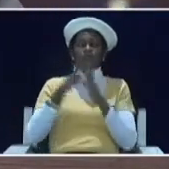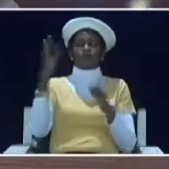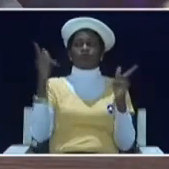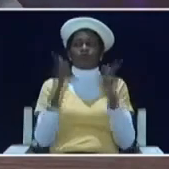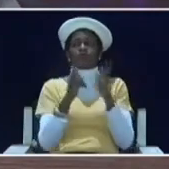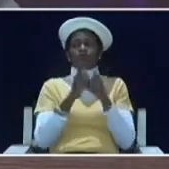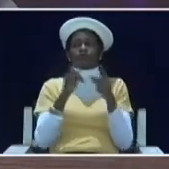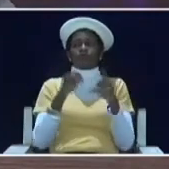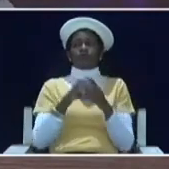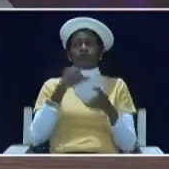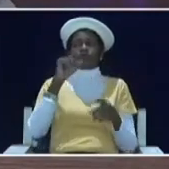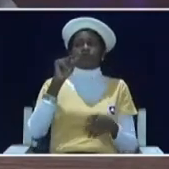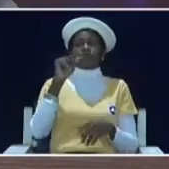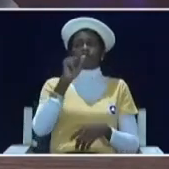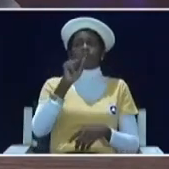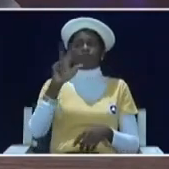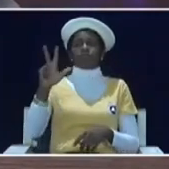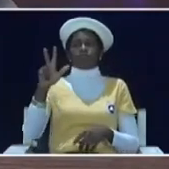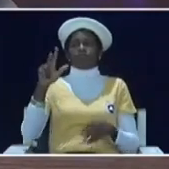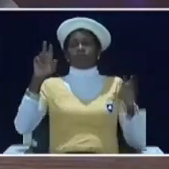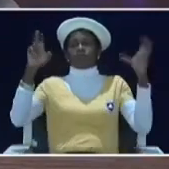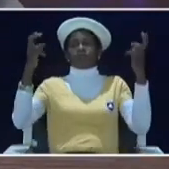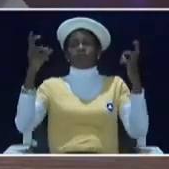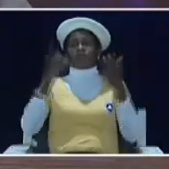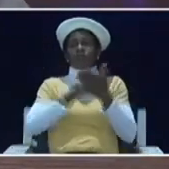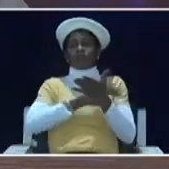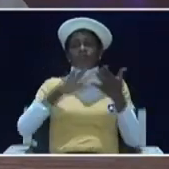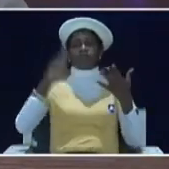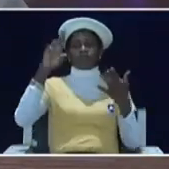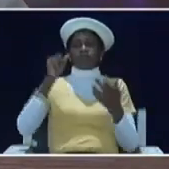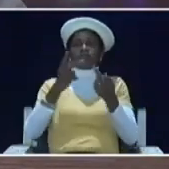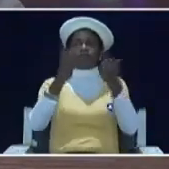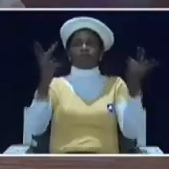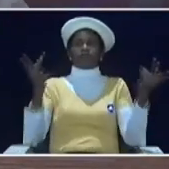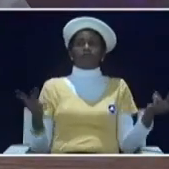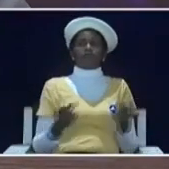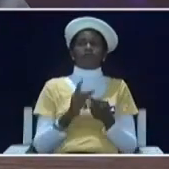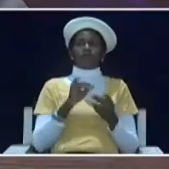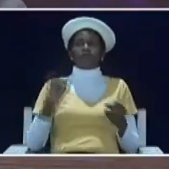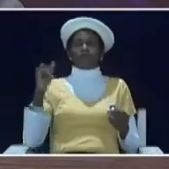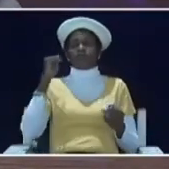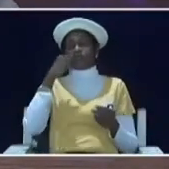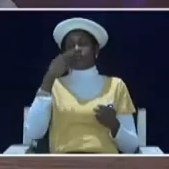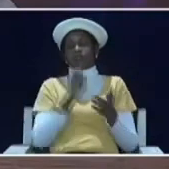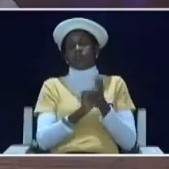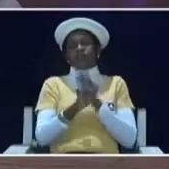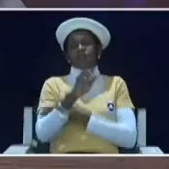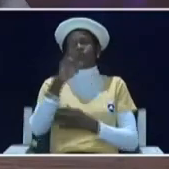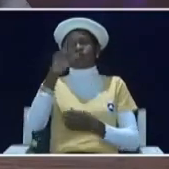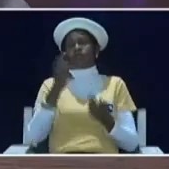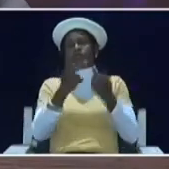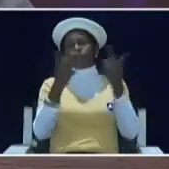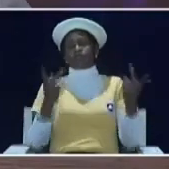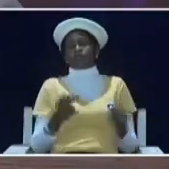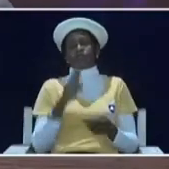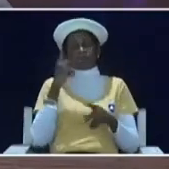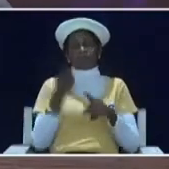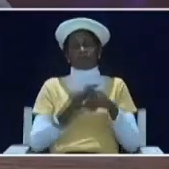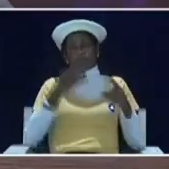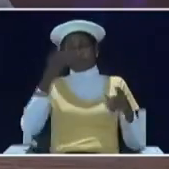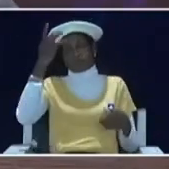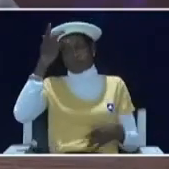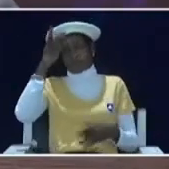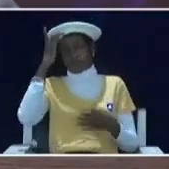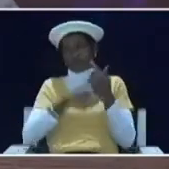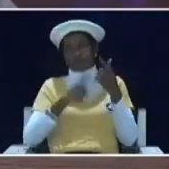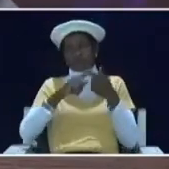in 2023, tagged Divine Repositioning, she said God repositioned her from illness to